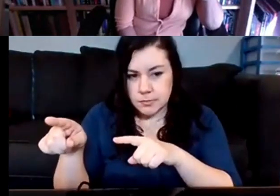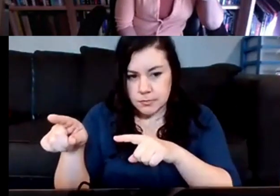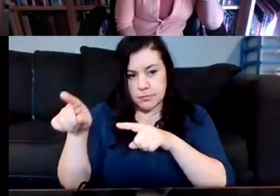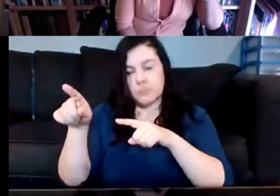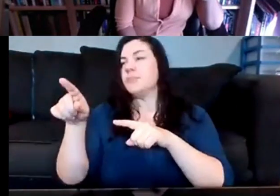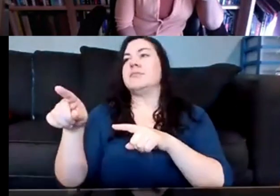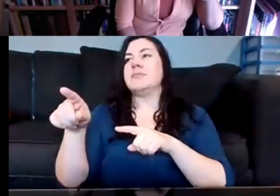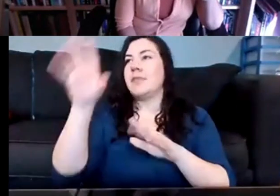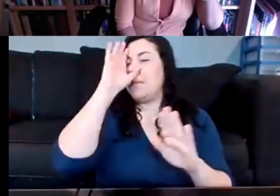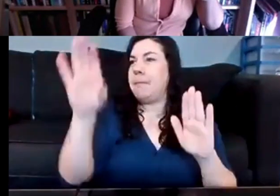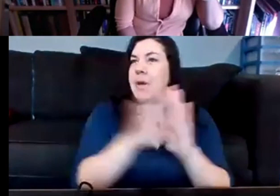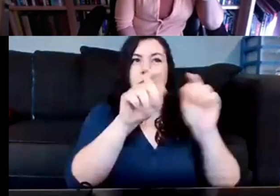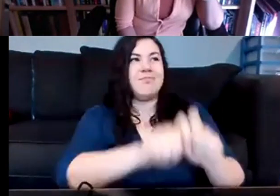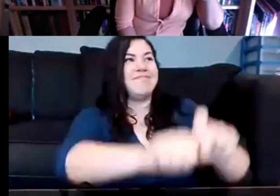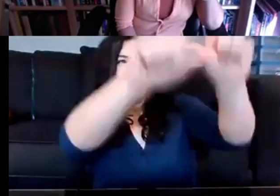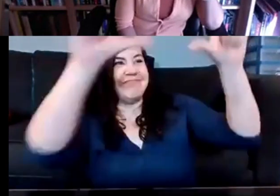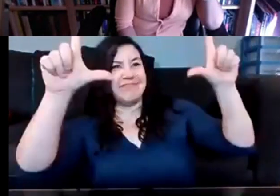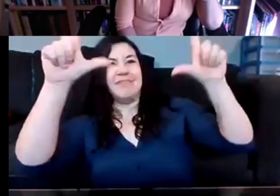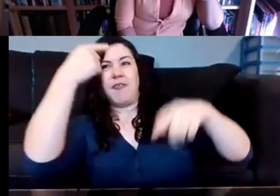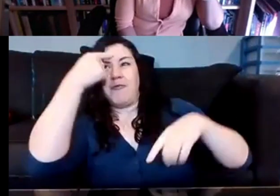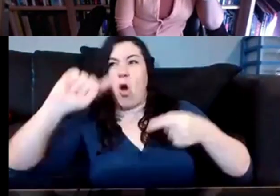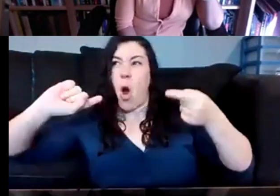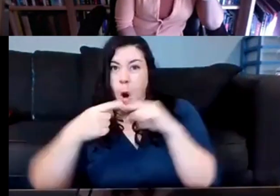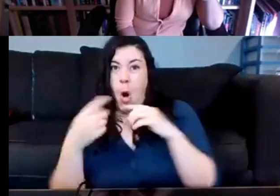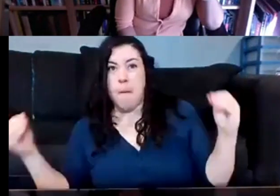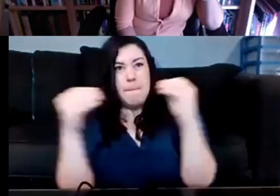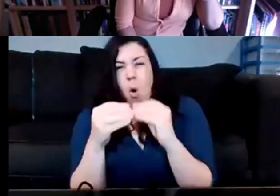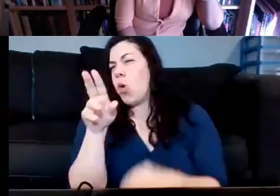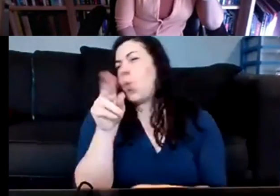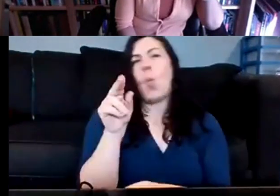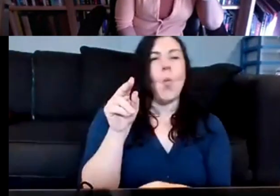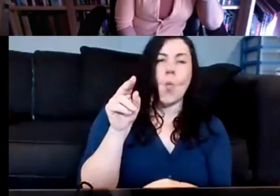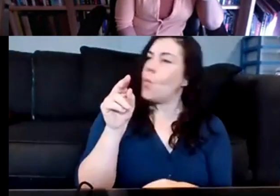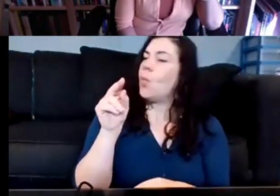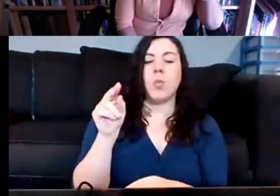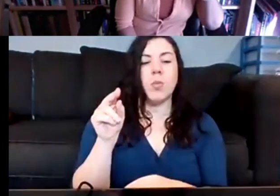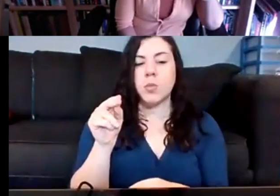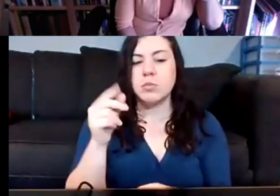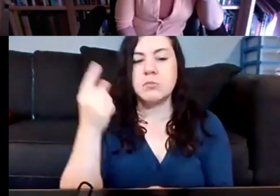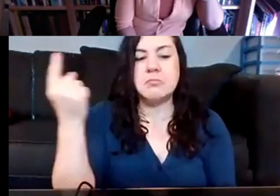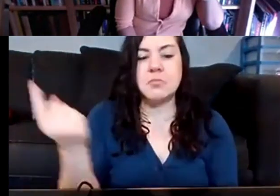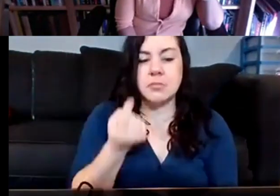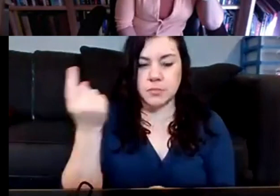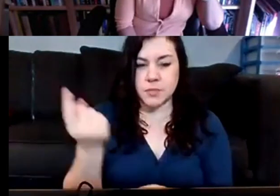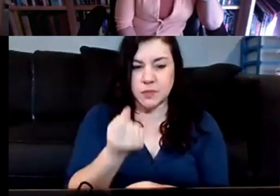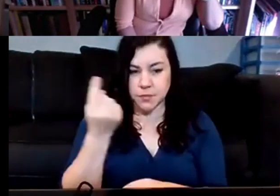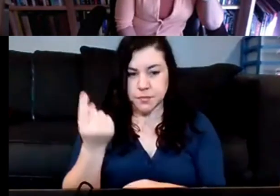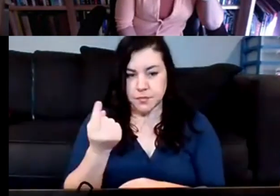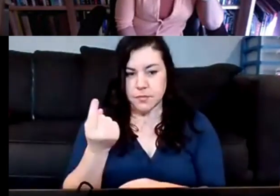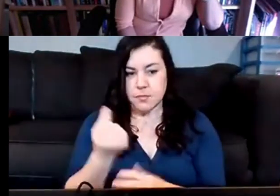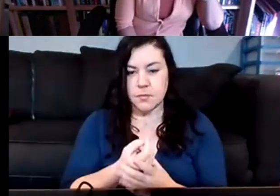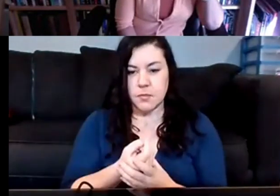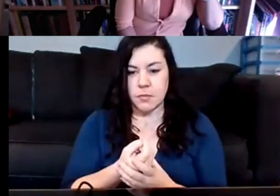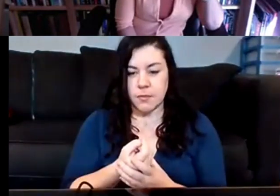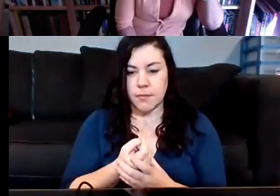for additional harm all over the place, right? So there was something that